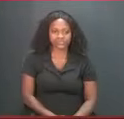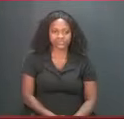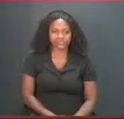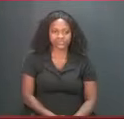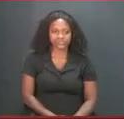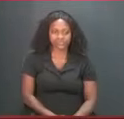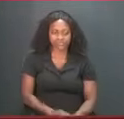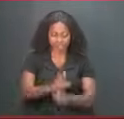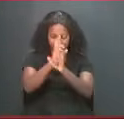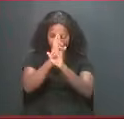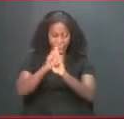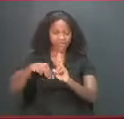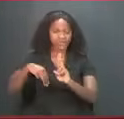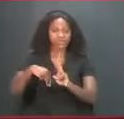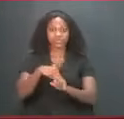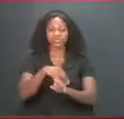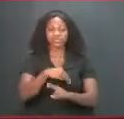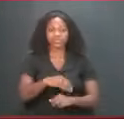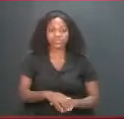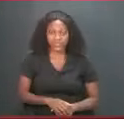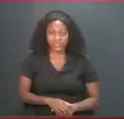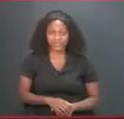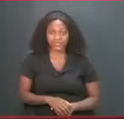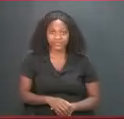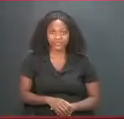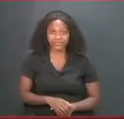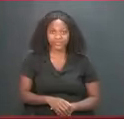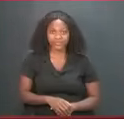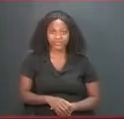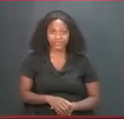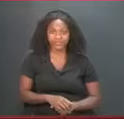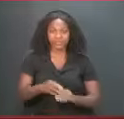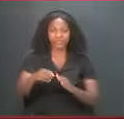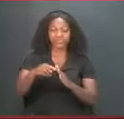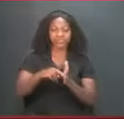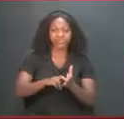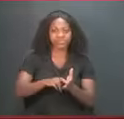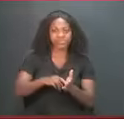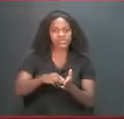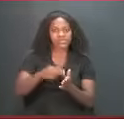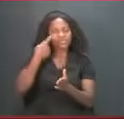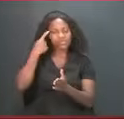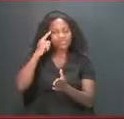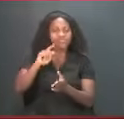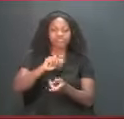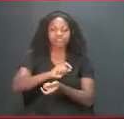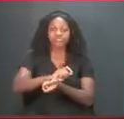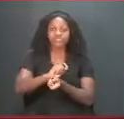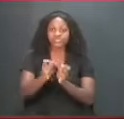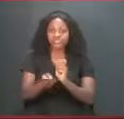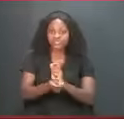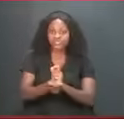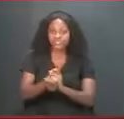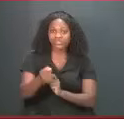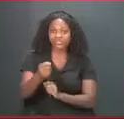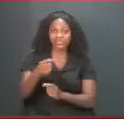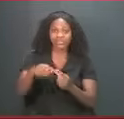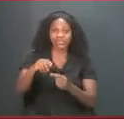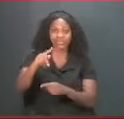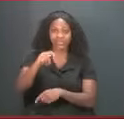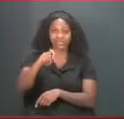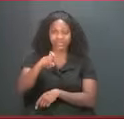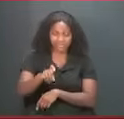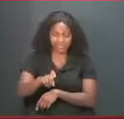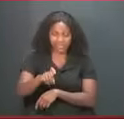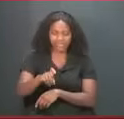Honorable members, the request for the waiver of the duties,